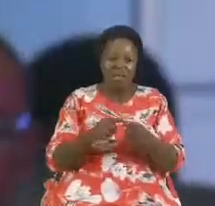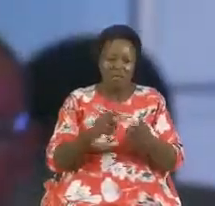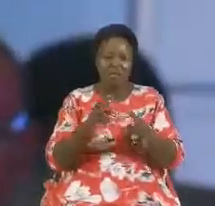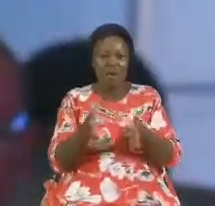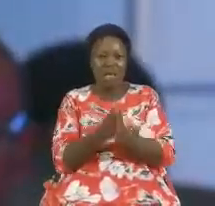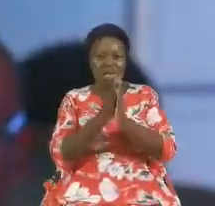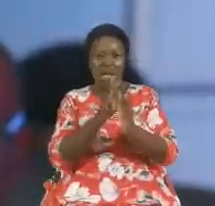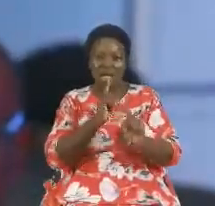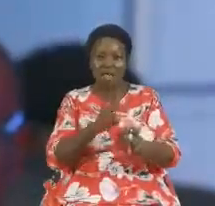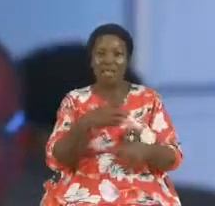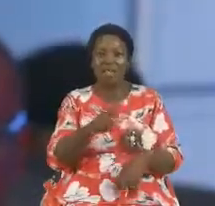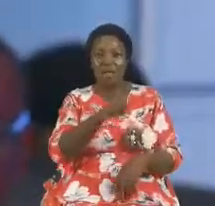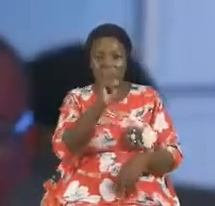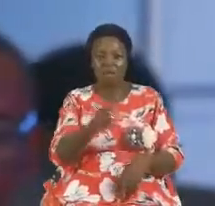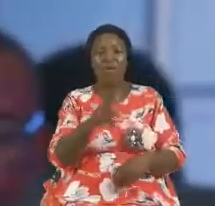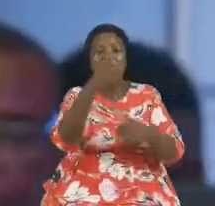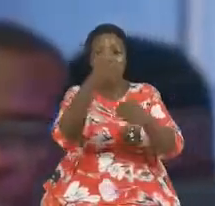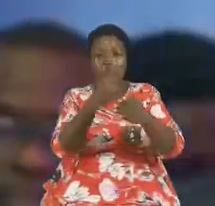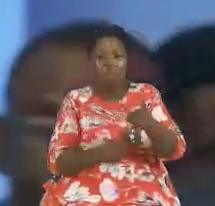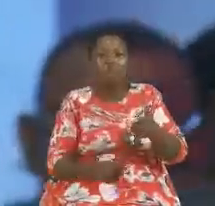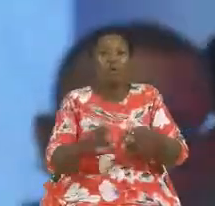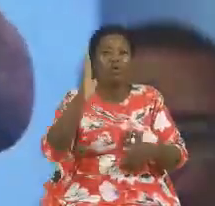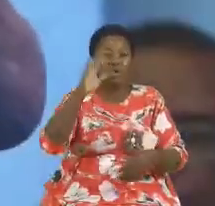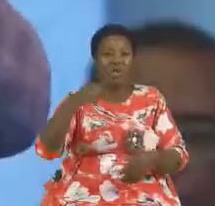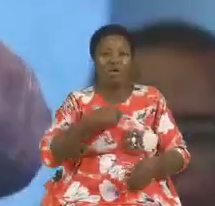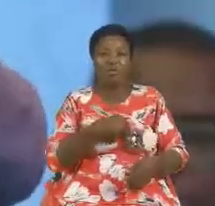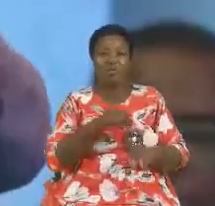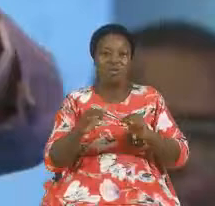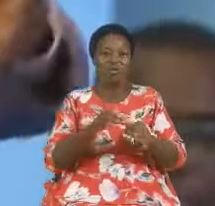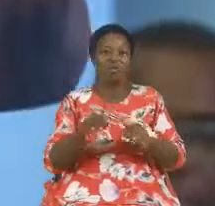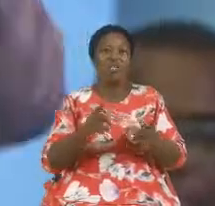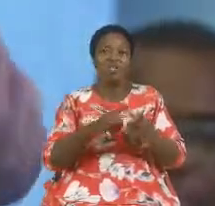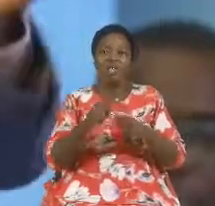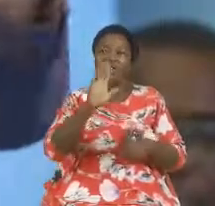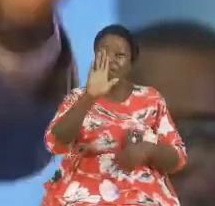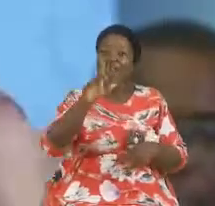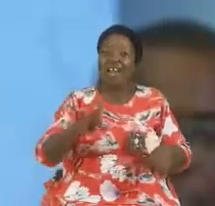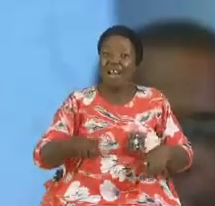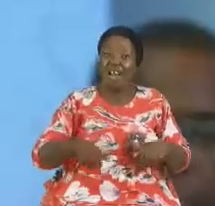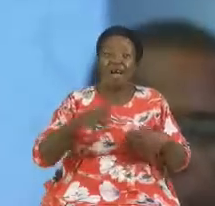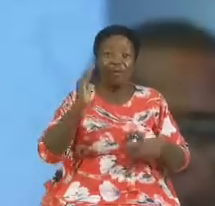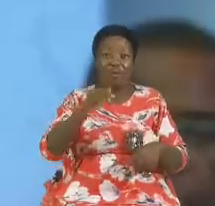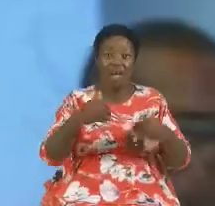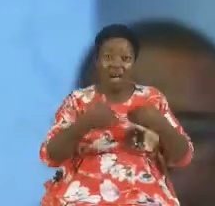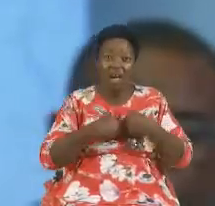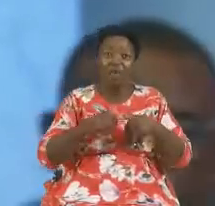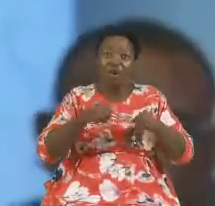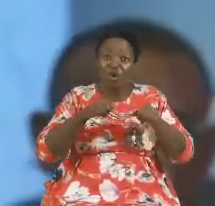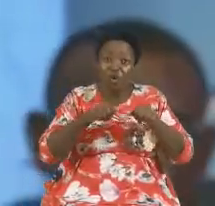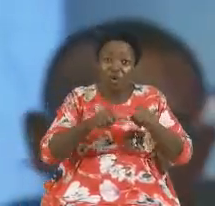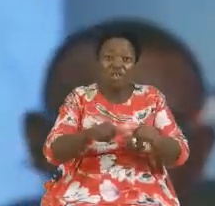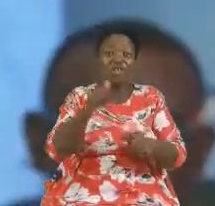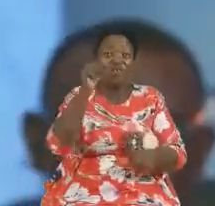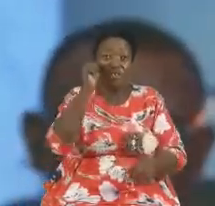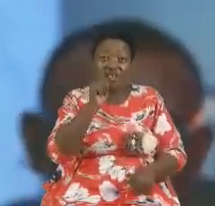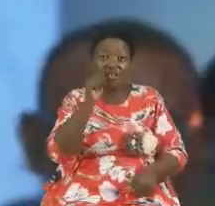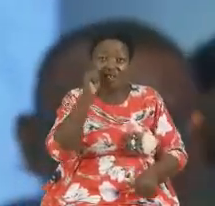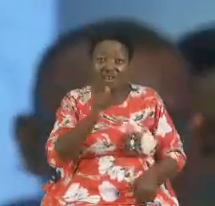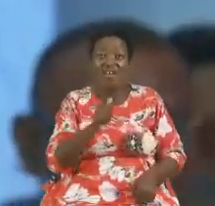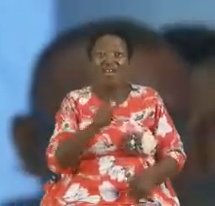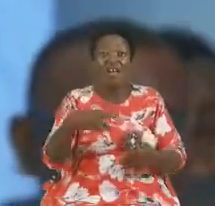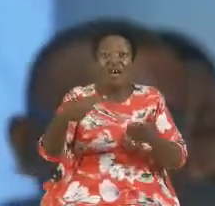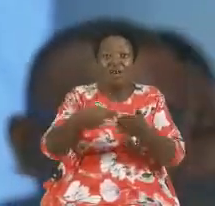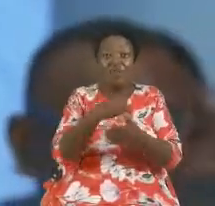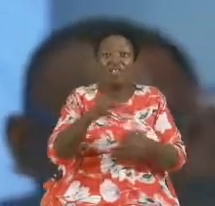every time, every day, and you answer the question, what shall we do? Your life will